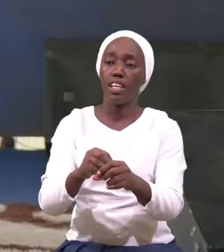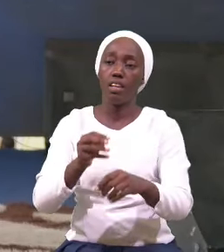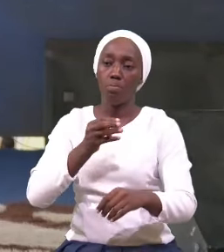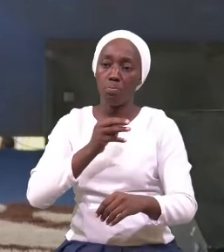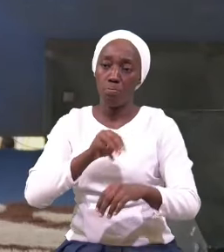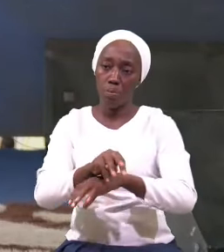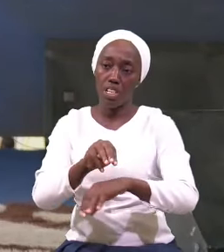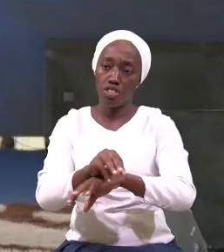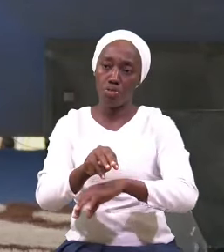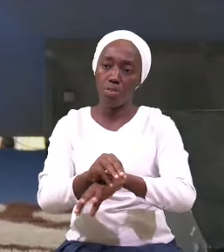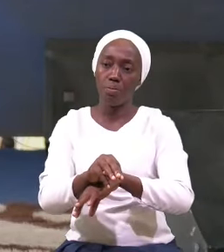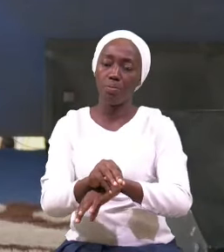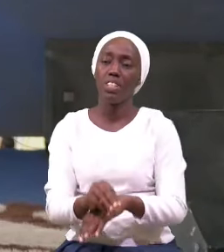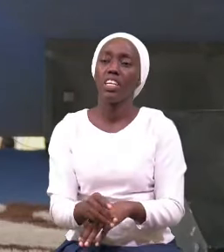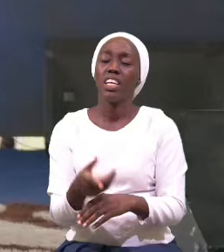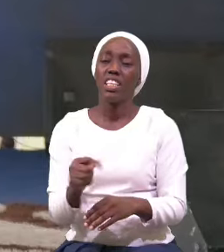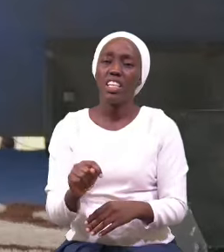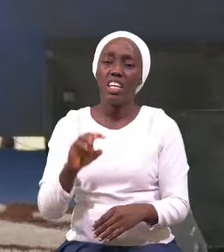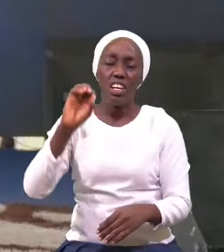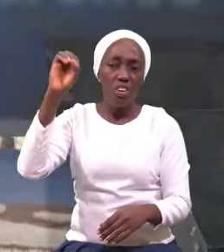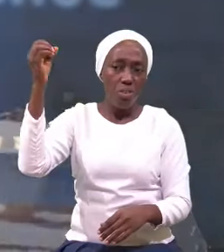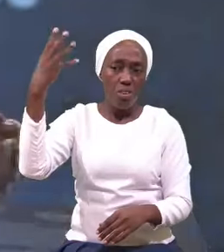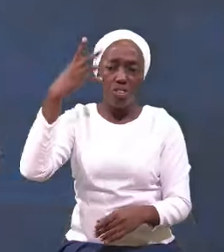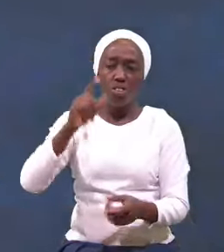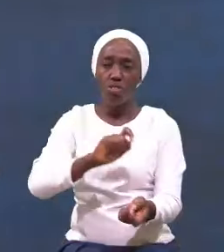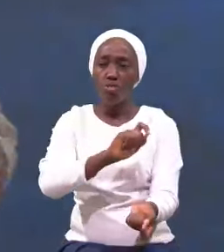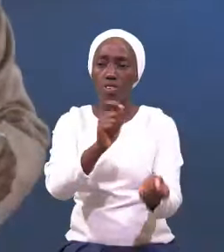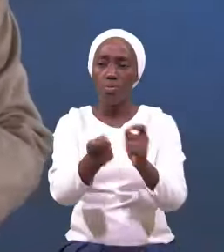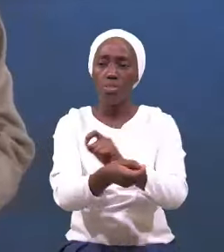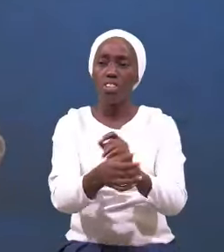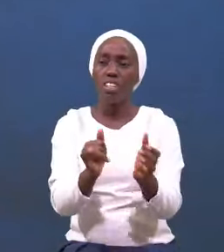And a gracious transformation that we have.